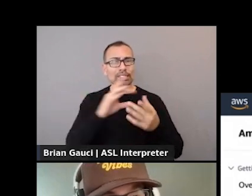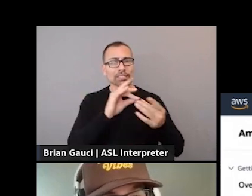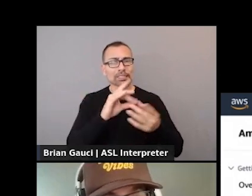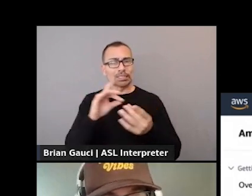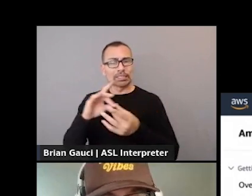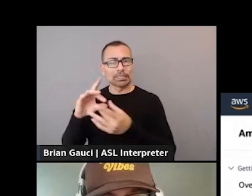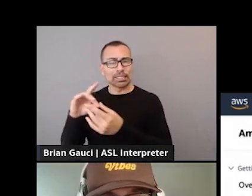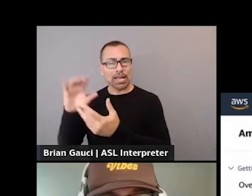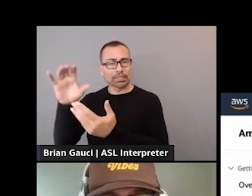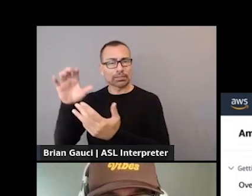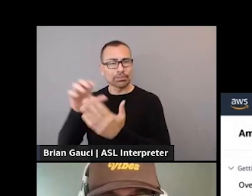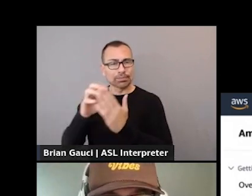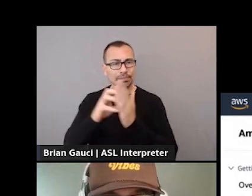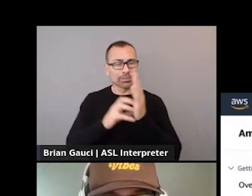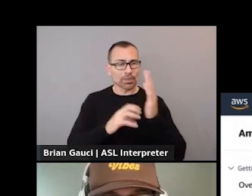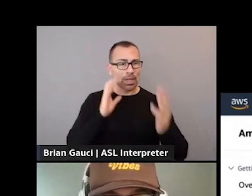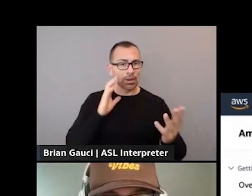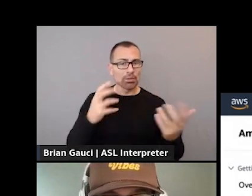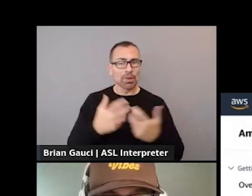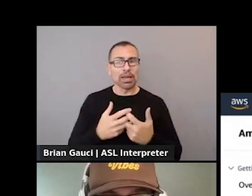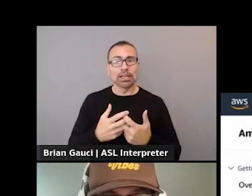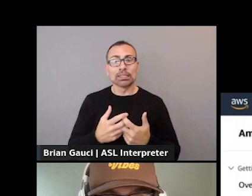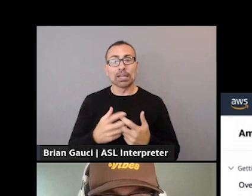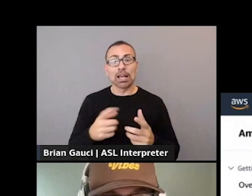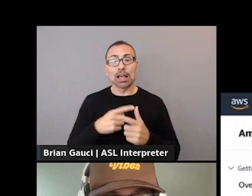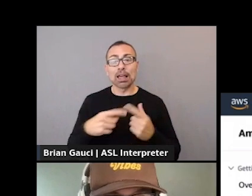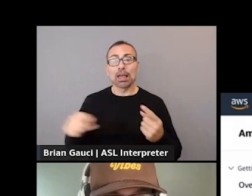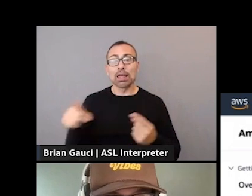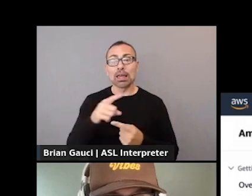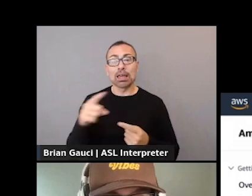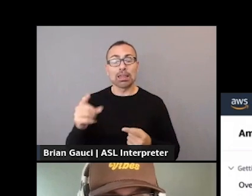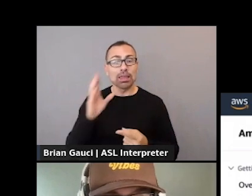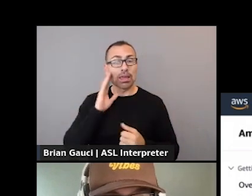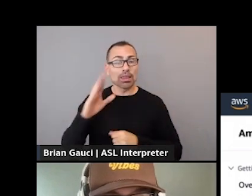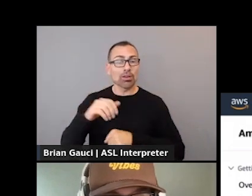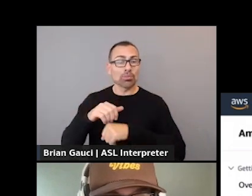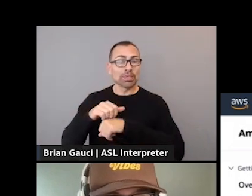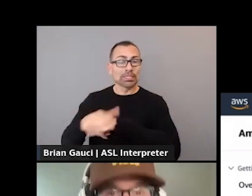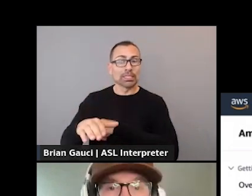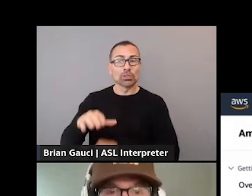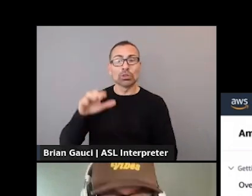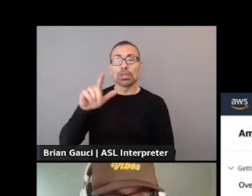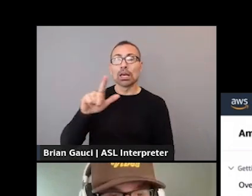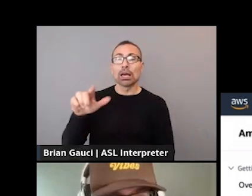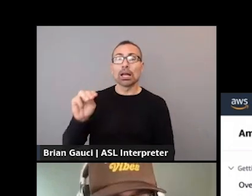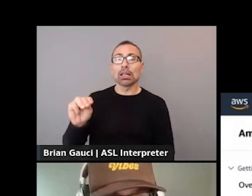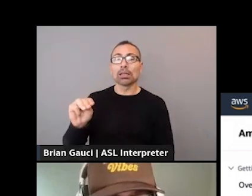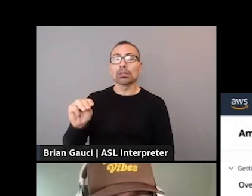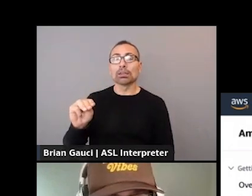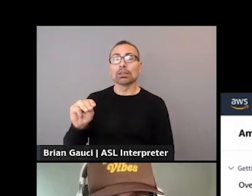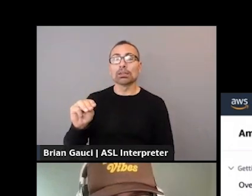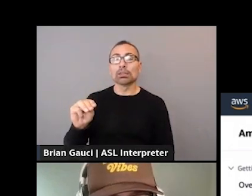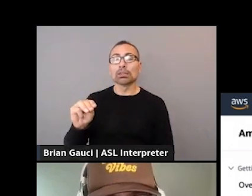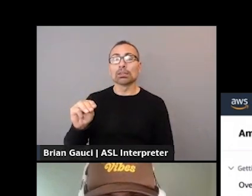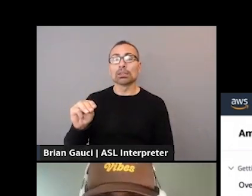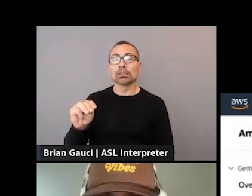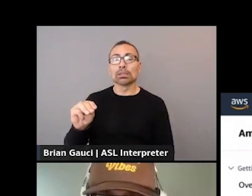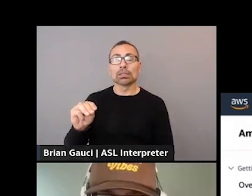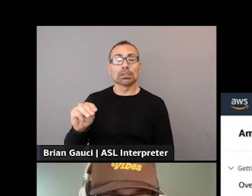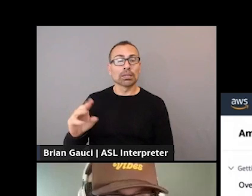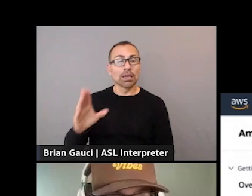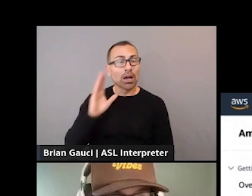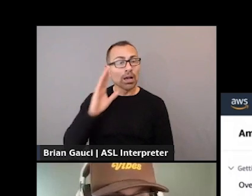And then those chunks will be sent to the LLM where it would then